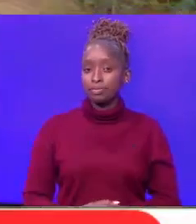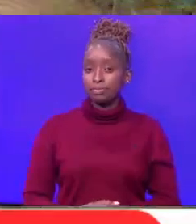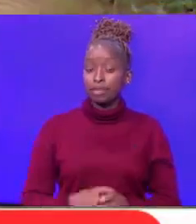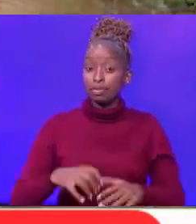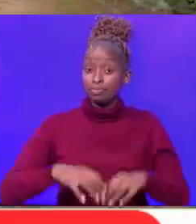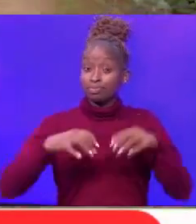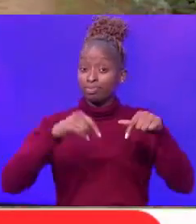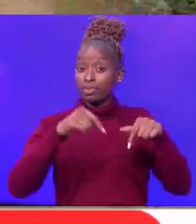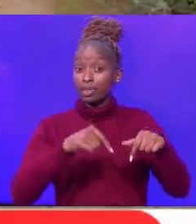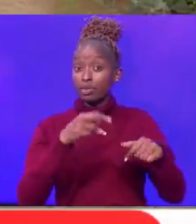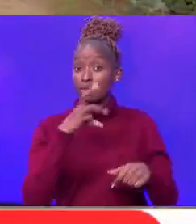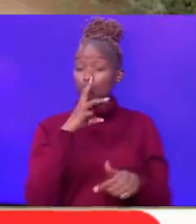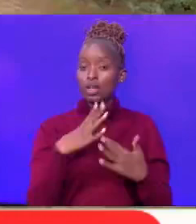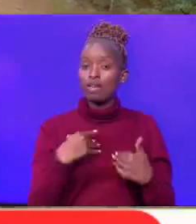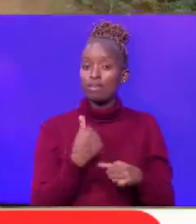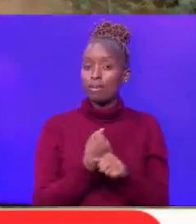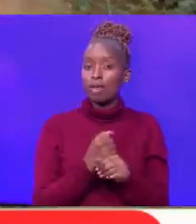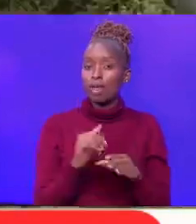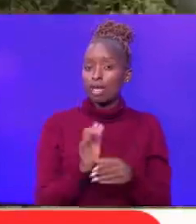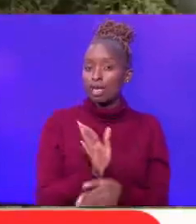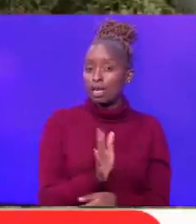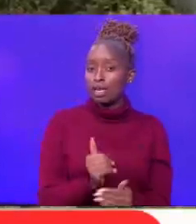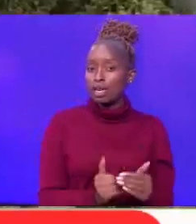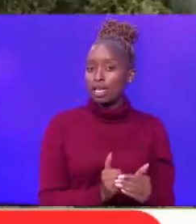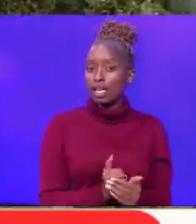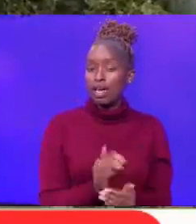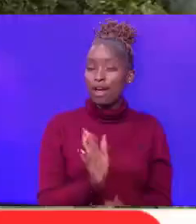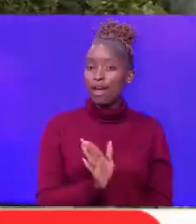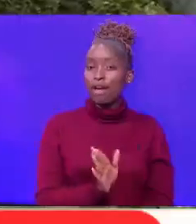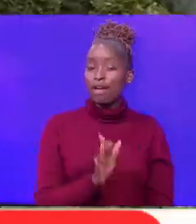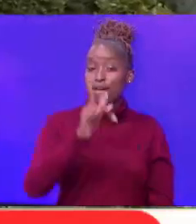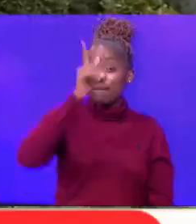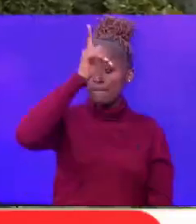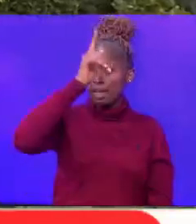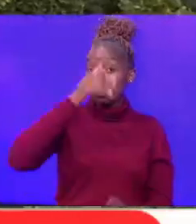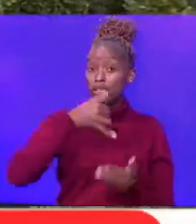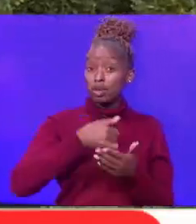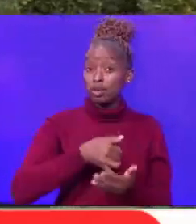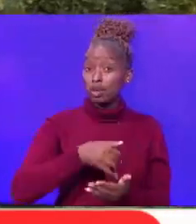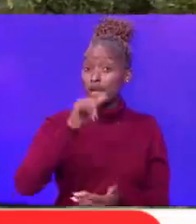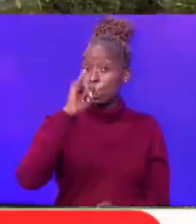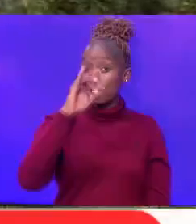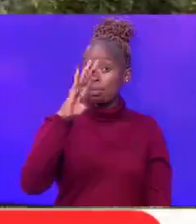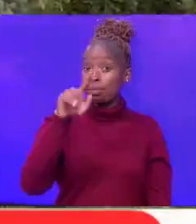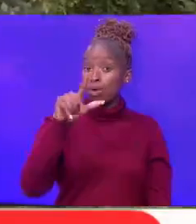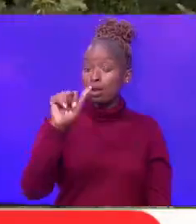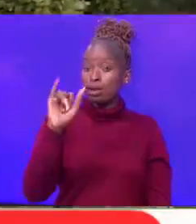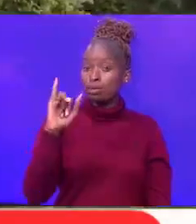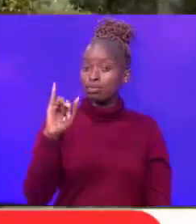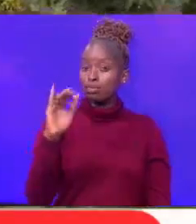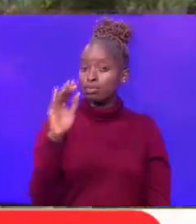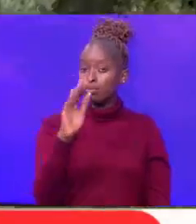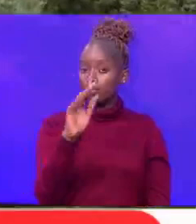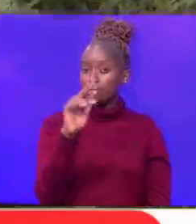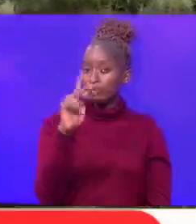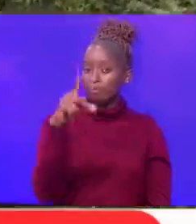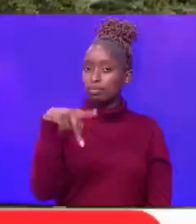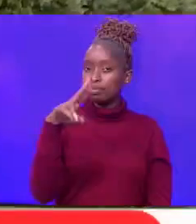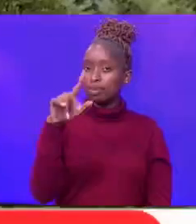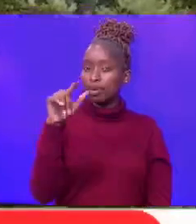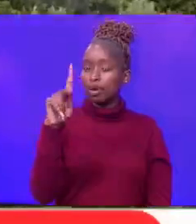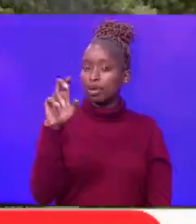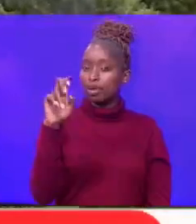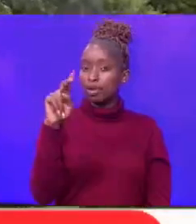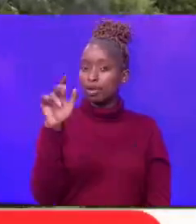wreaked havoc on surrounding villages including Ilbulai, Ipukanyaki, Leswo, Rine, Morda and parts